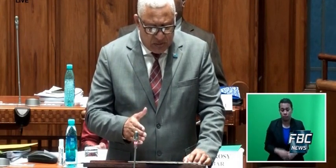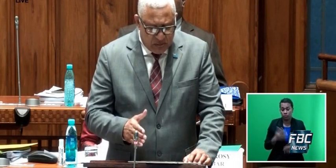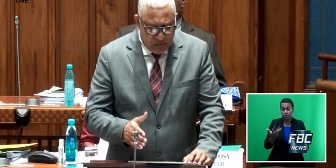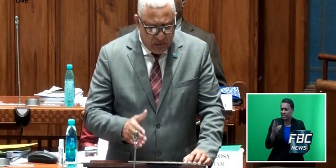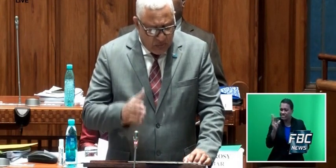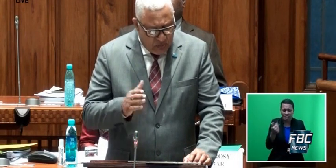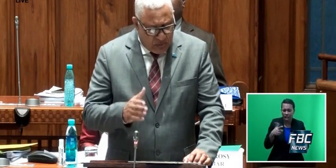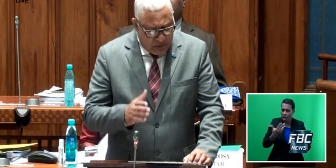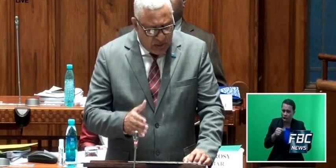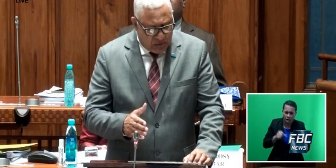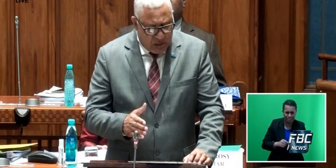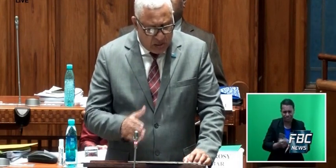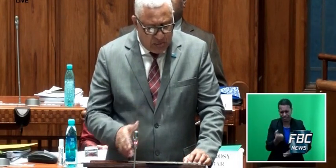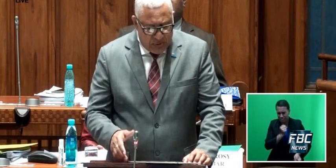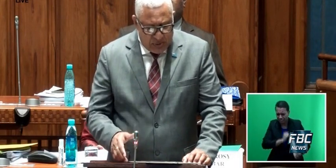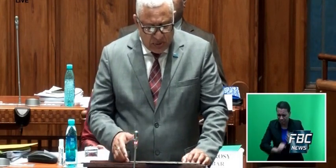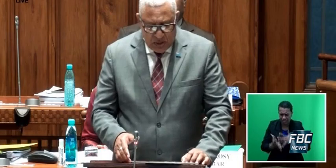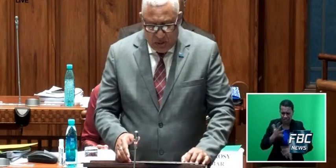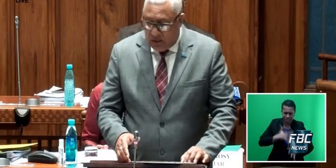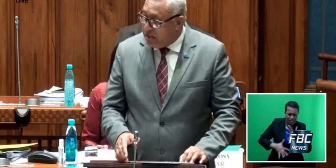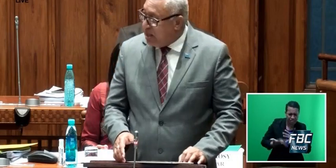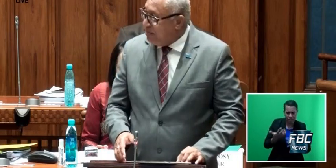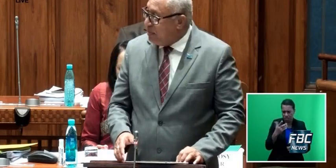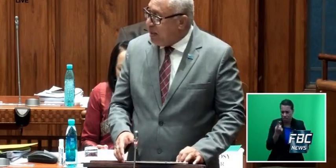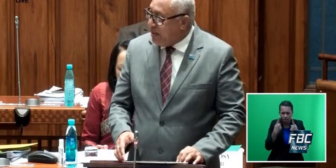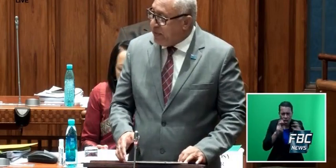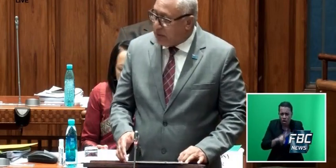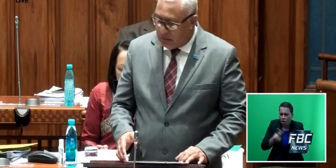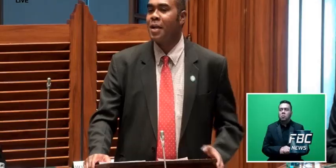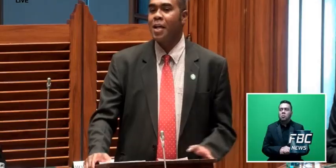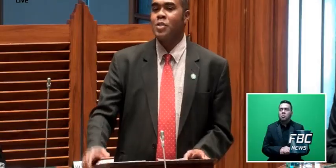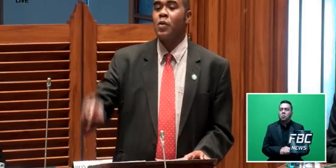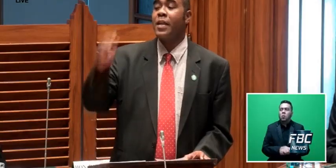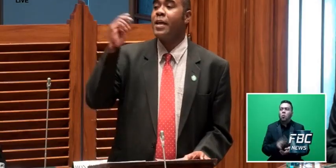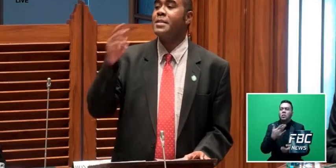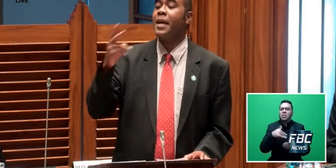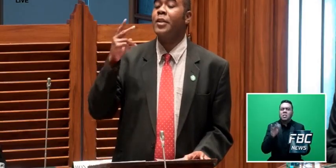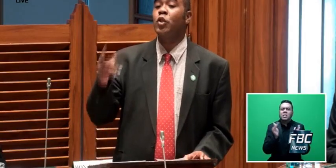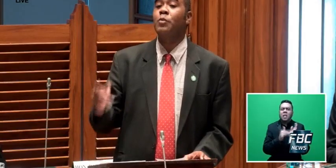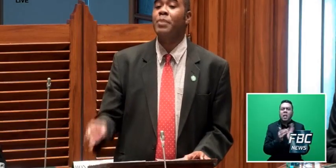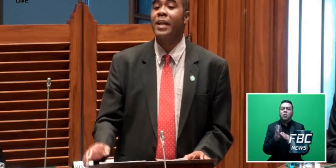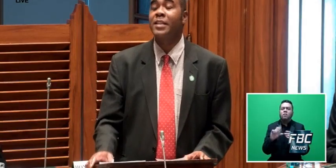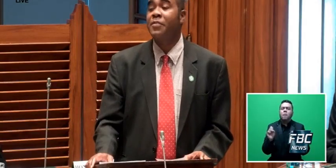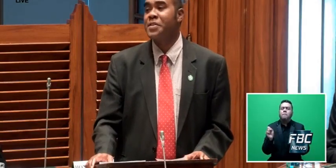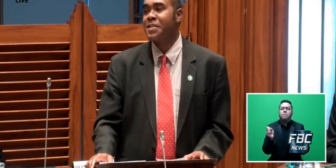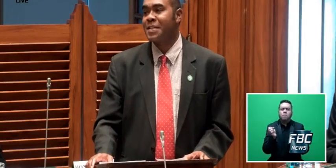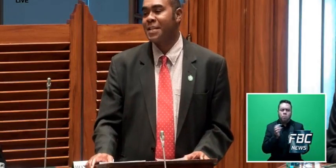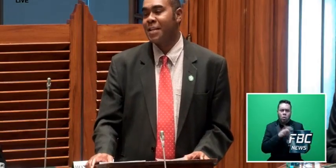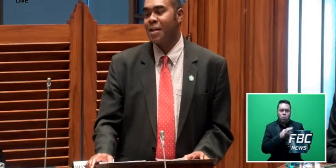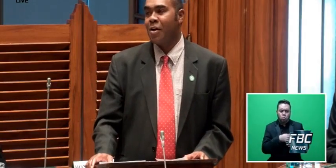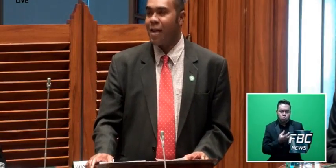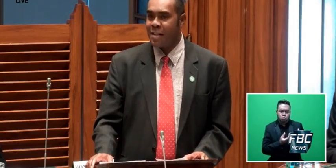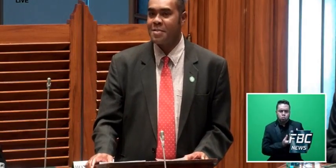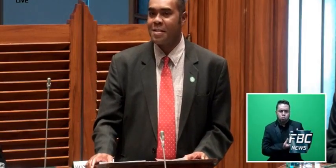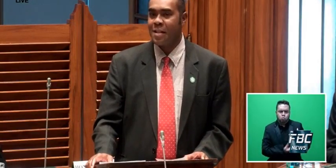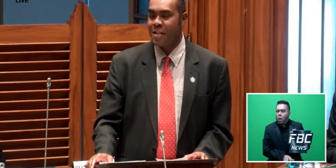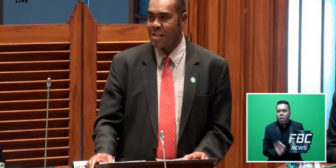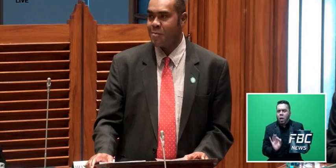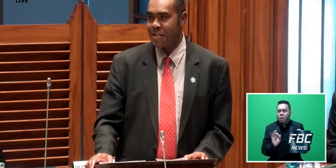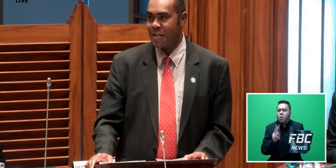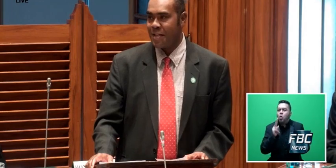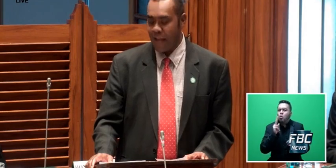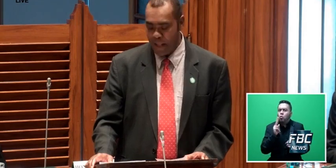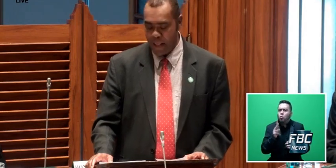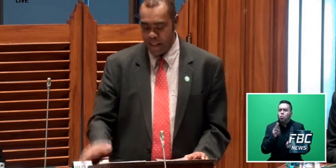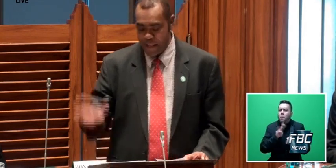Fijians whose skills ought to be earning them a living. Mbulitavu, however, says collaboration is needed to